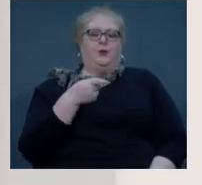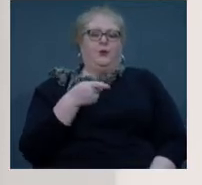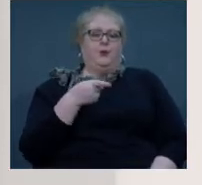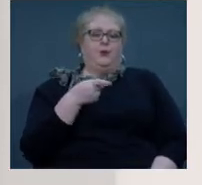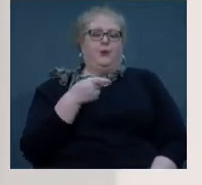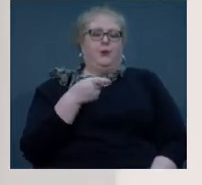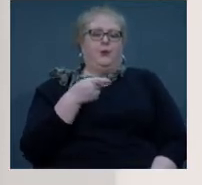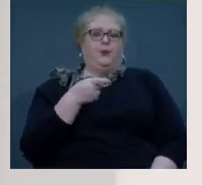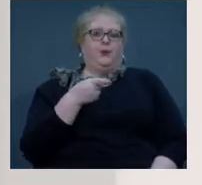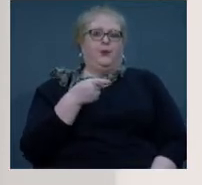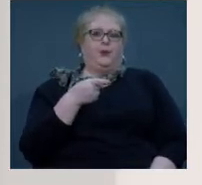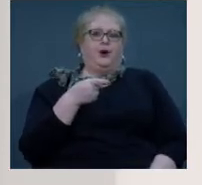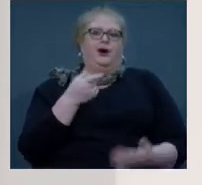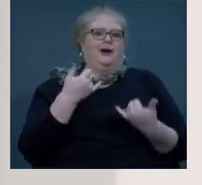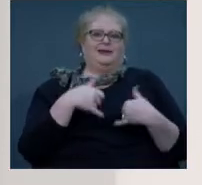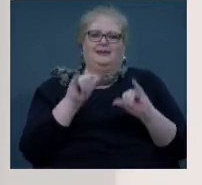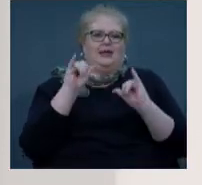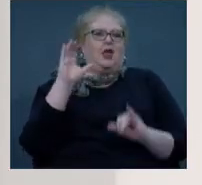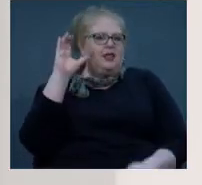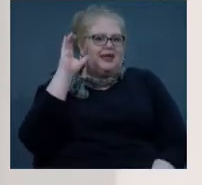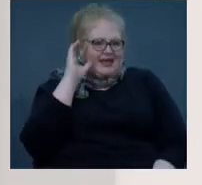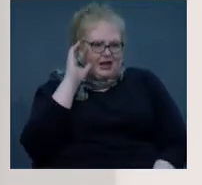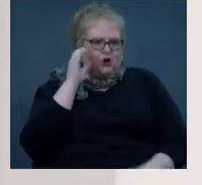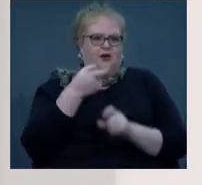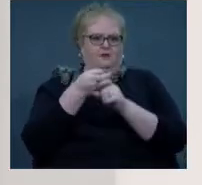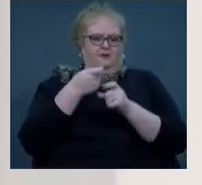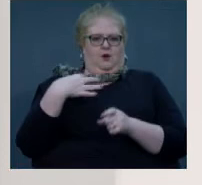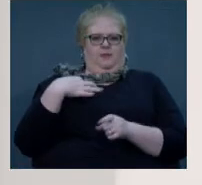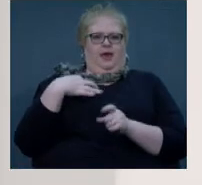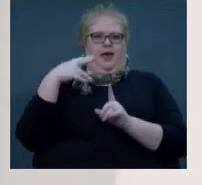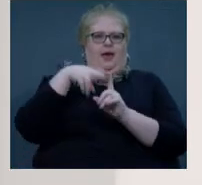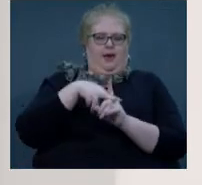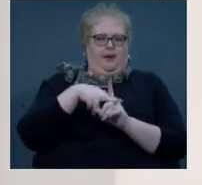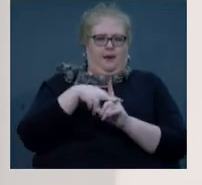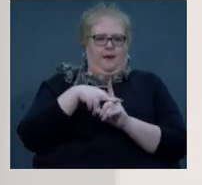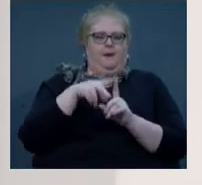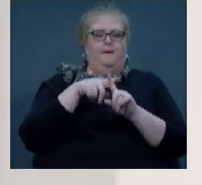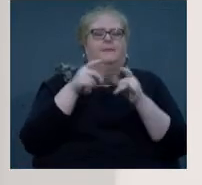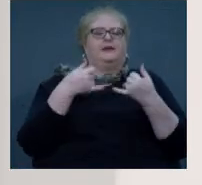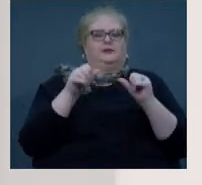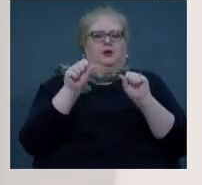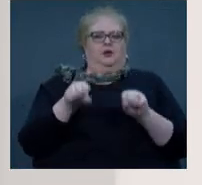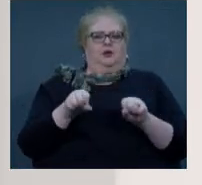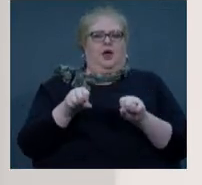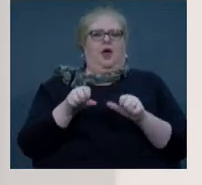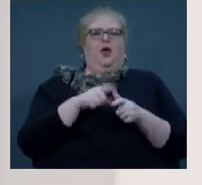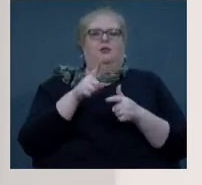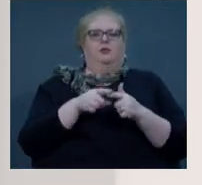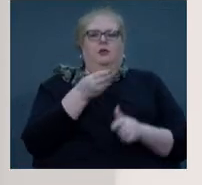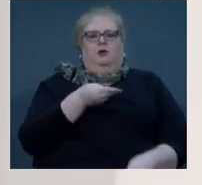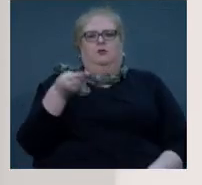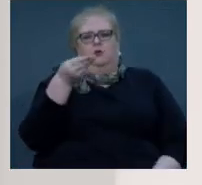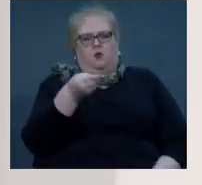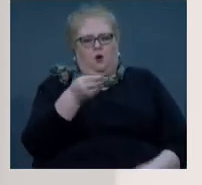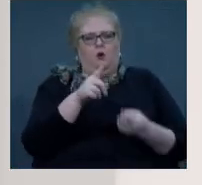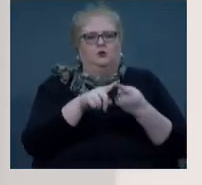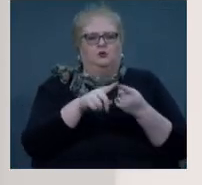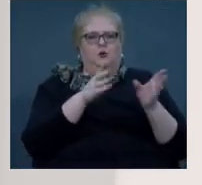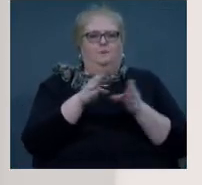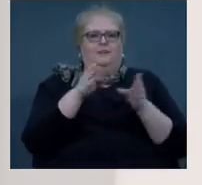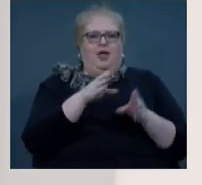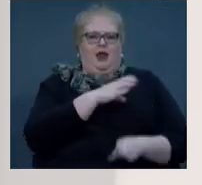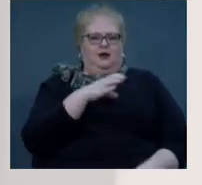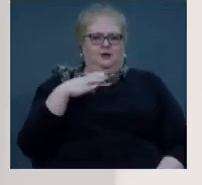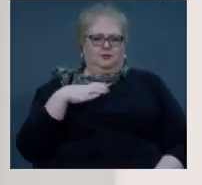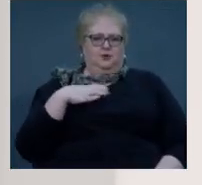the applicant. So, but it still can go to the planning commission. So the applicant, it's not